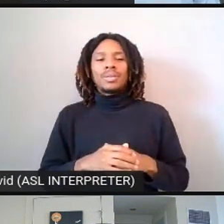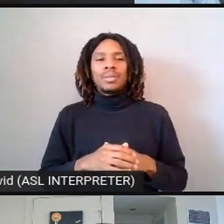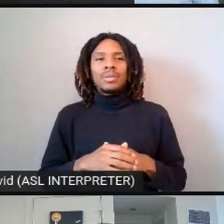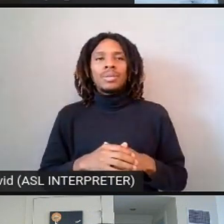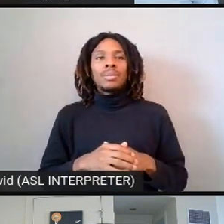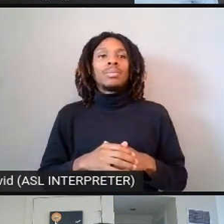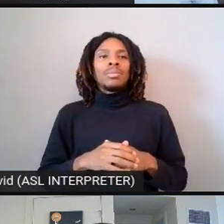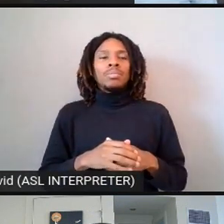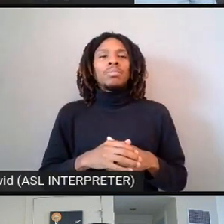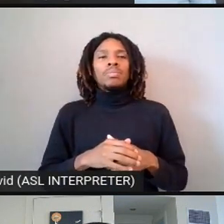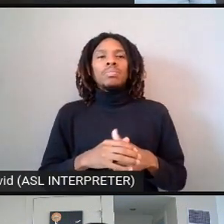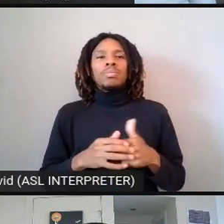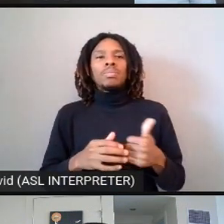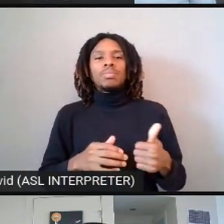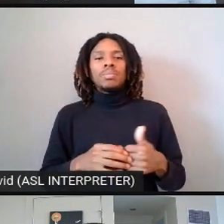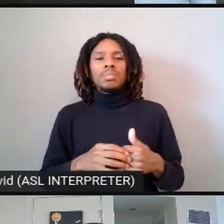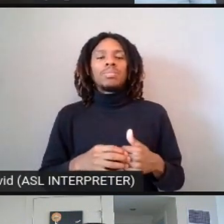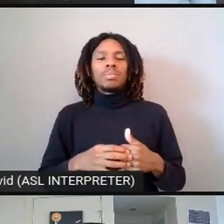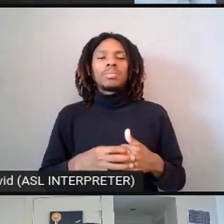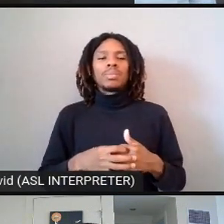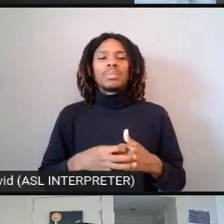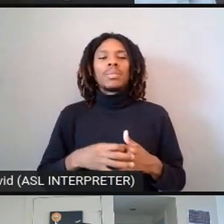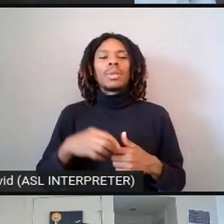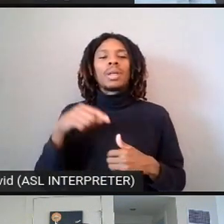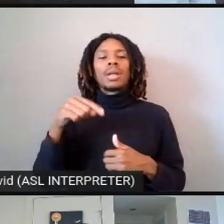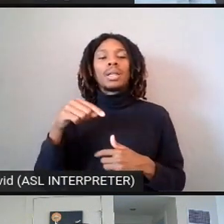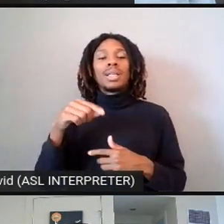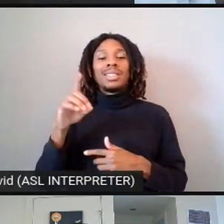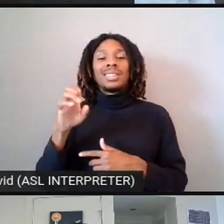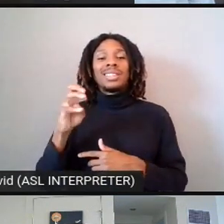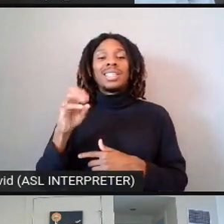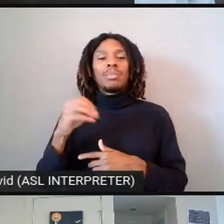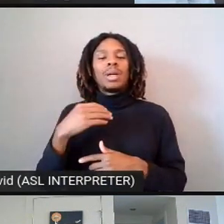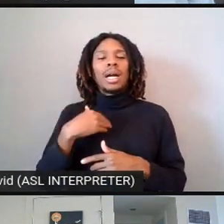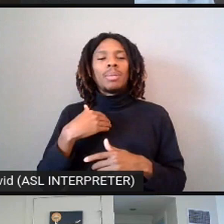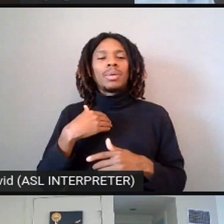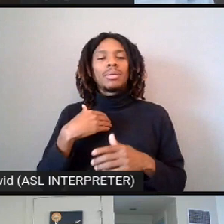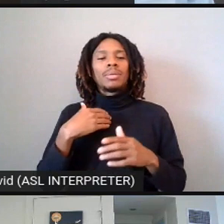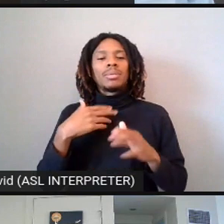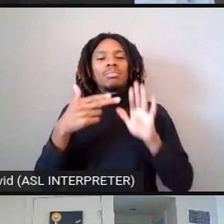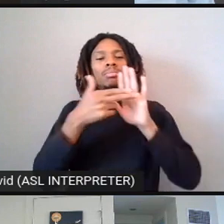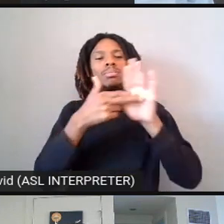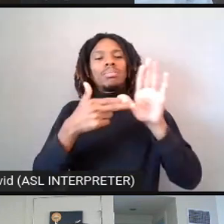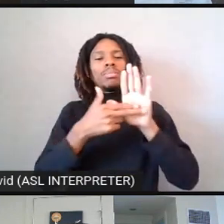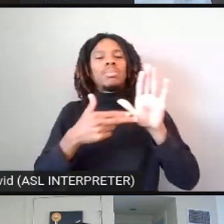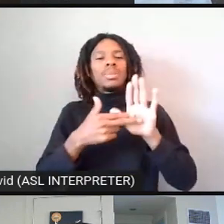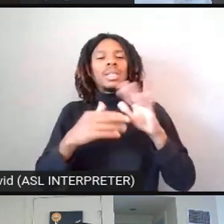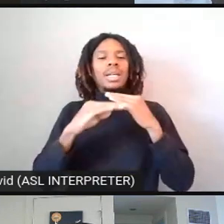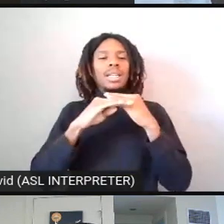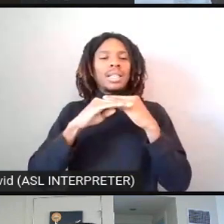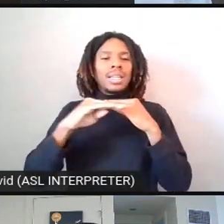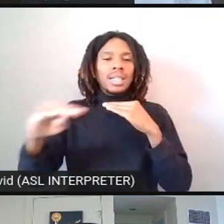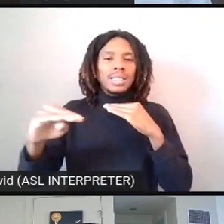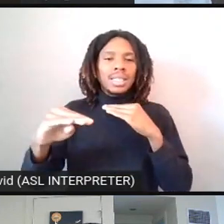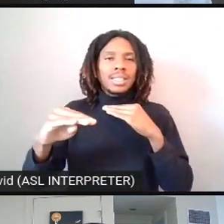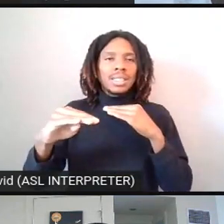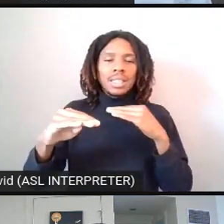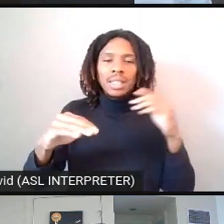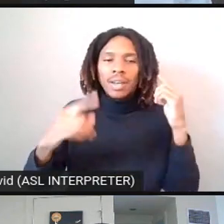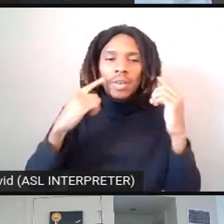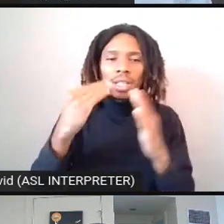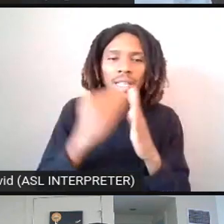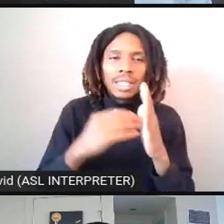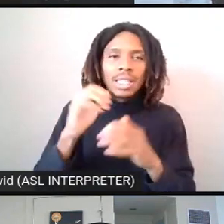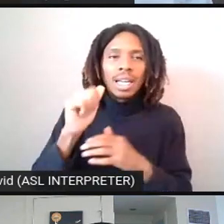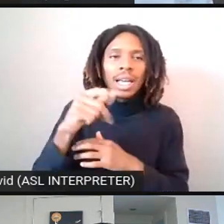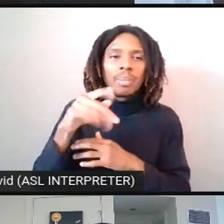Yeah, in this demo, I'm actually going to highlight the consistency of the create, read, update, delete, and list APIs